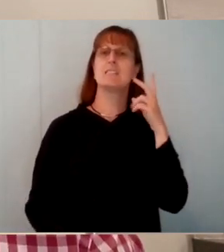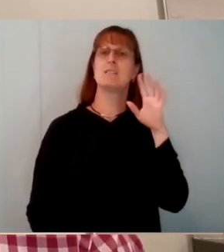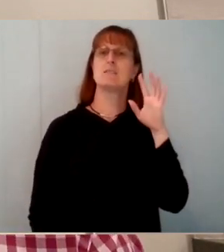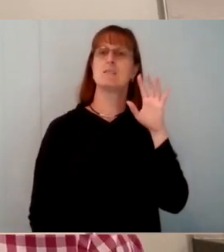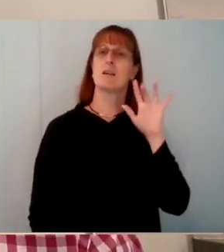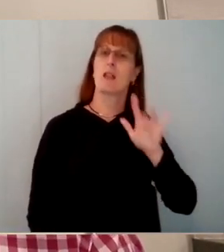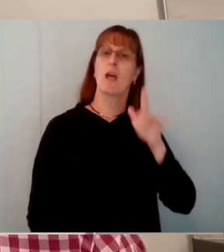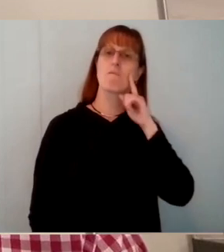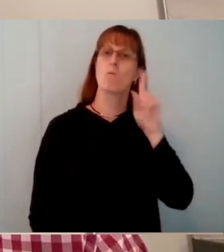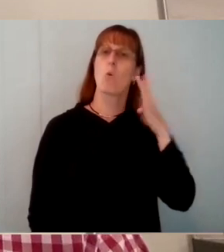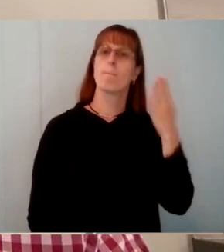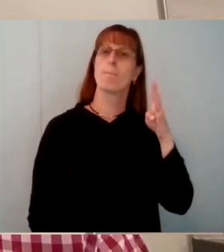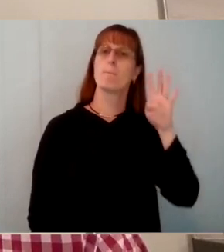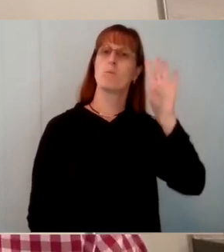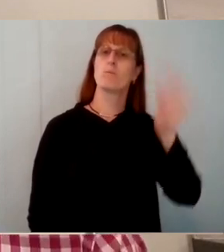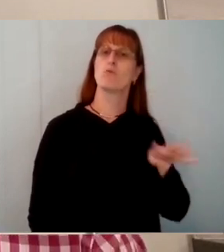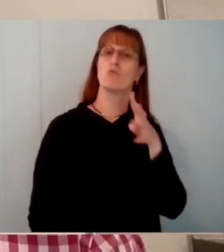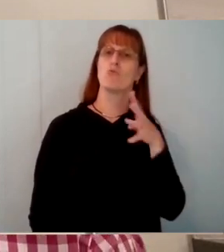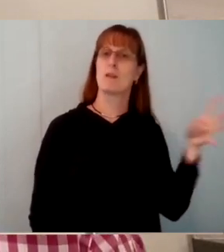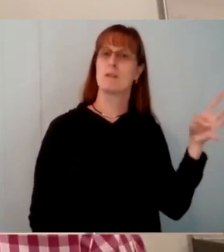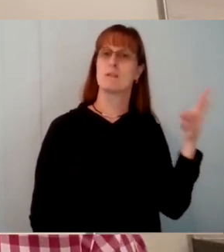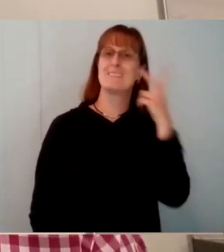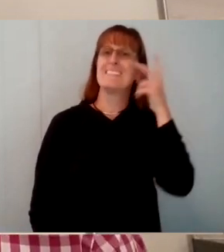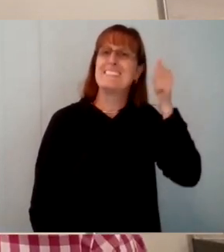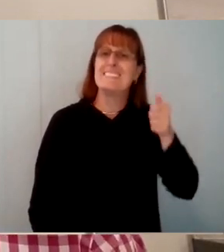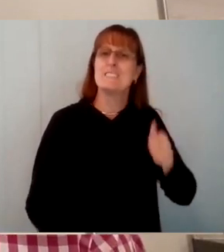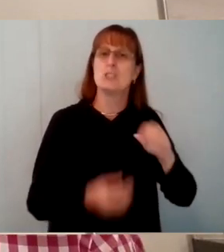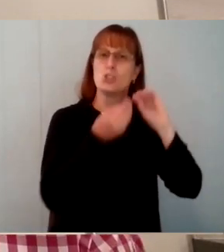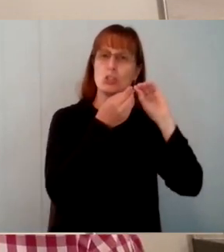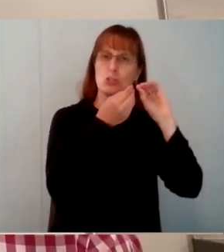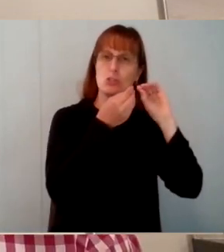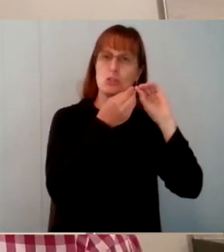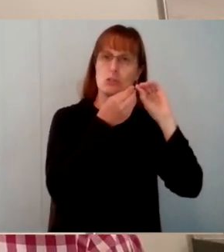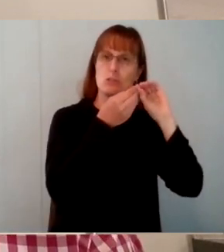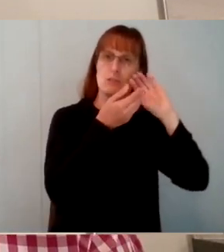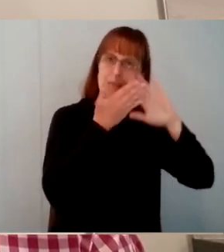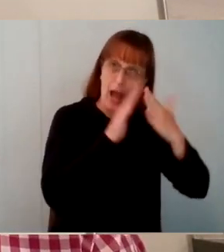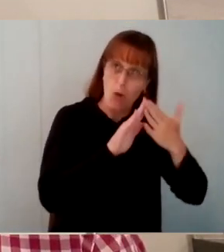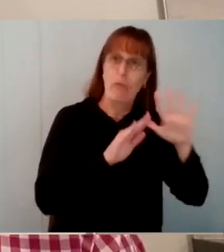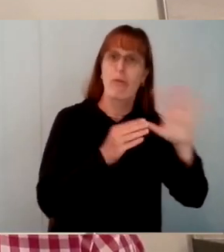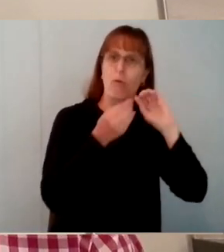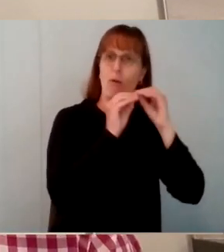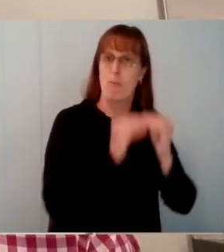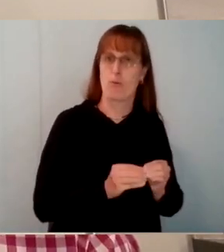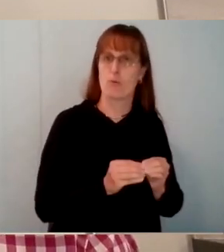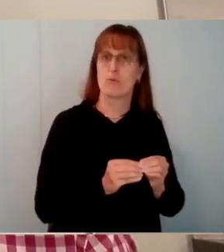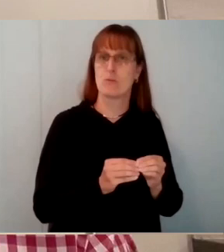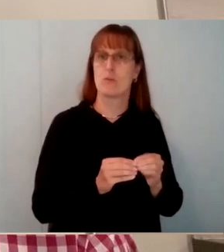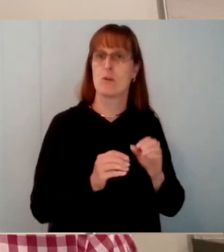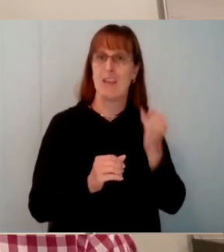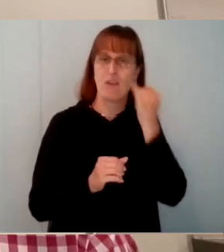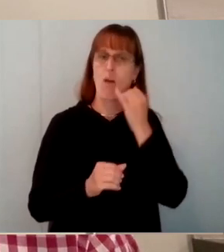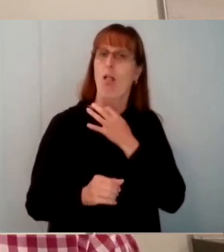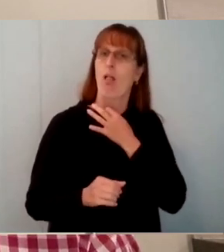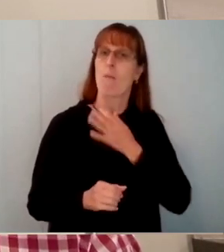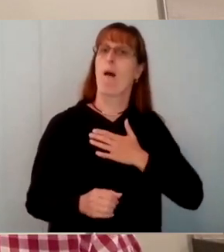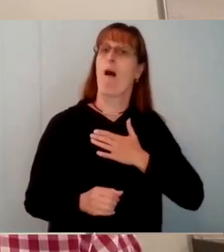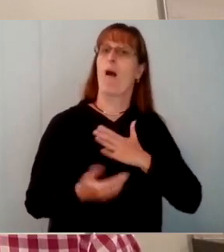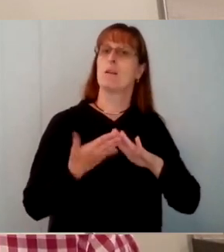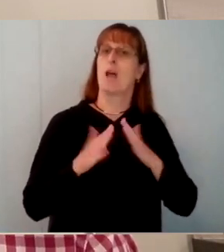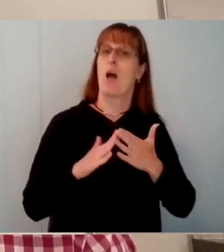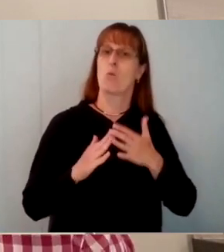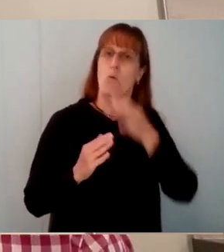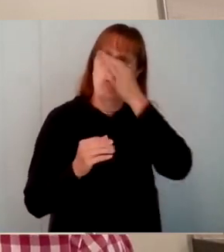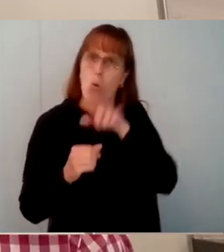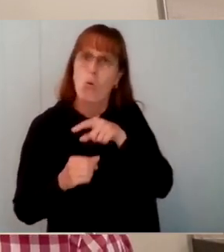by city or town by town rates, testing and rates. And so you can take a look at that at your leisure and see the towns in our